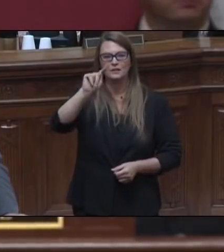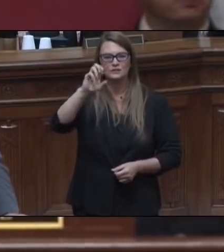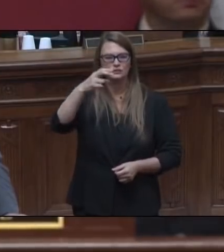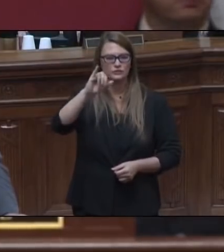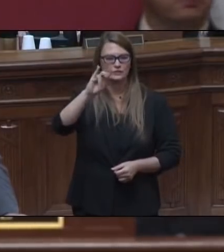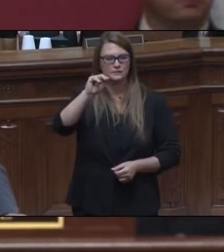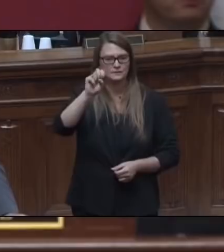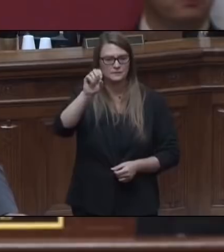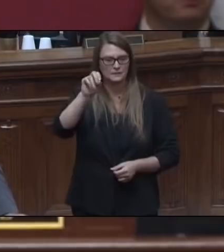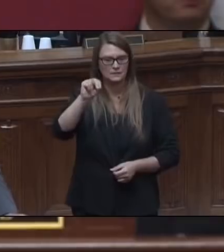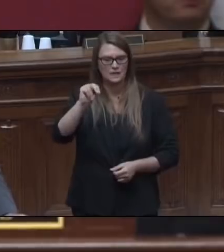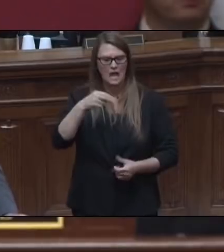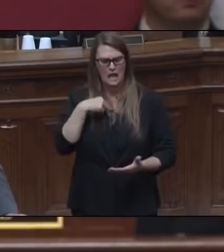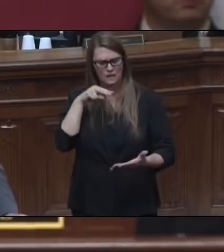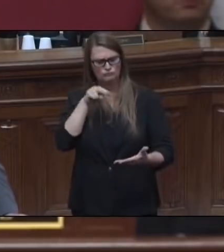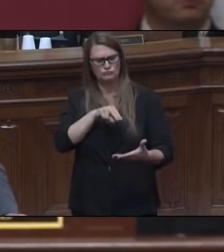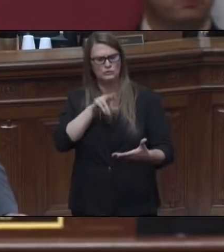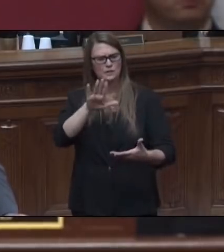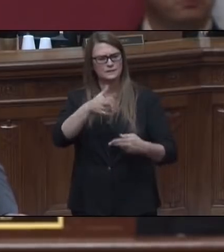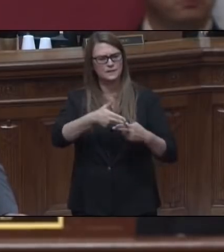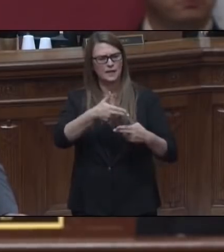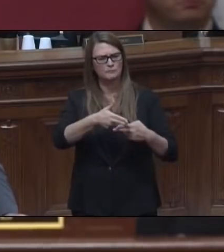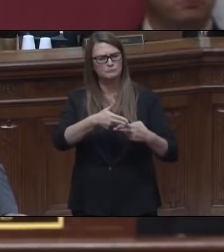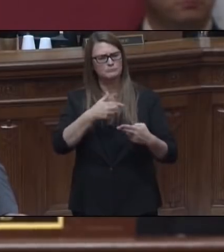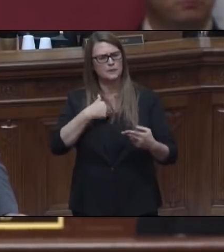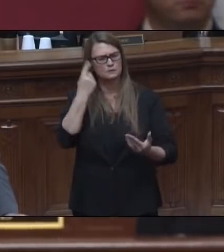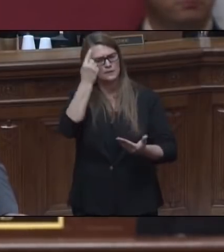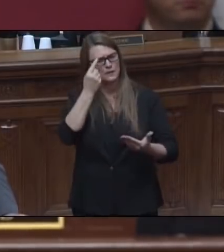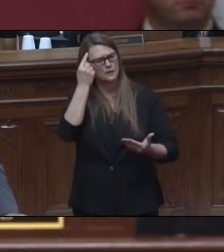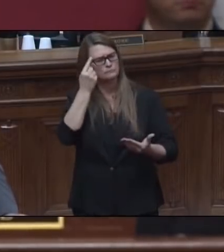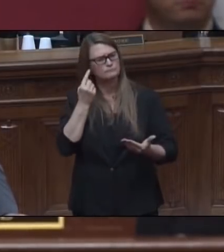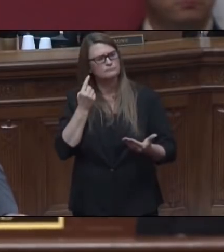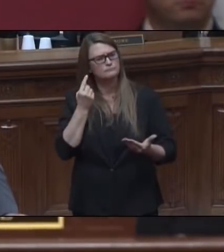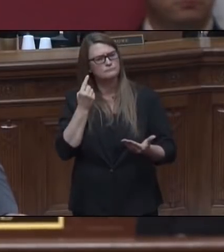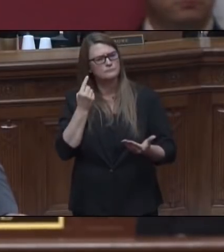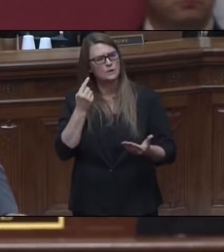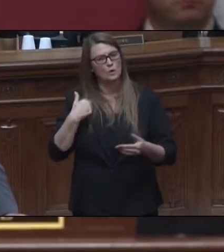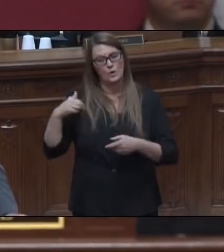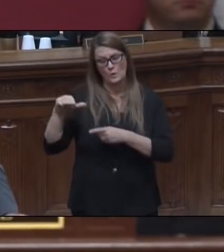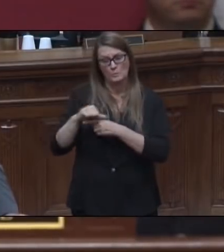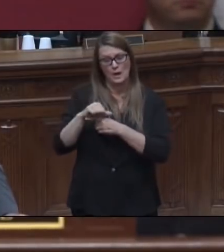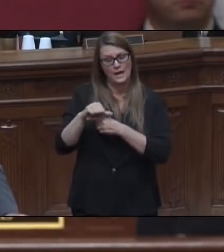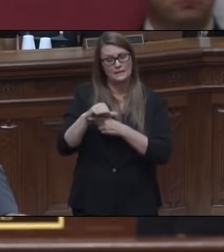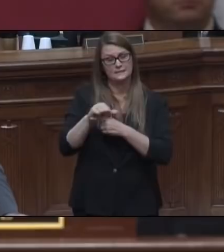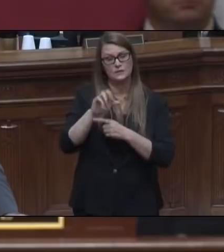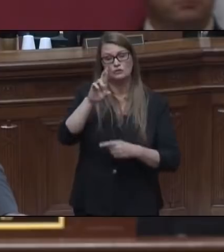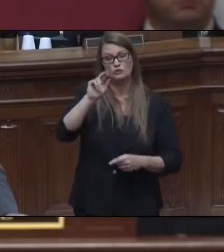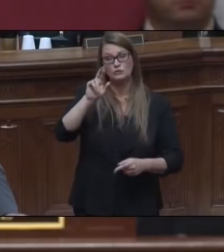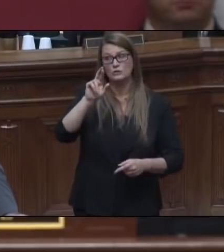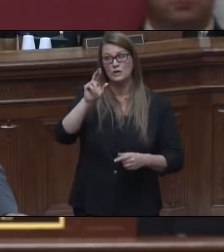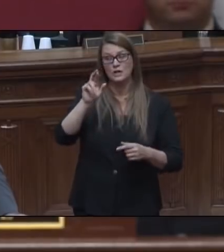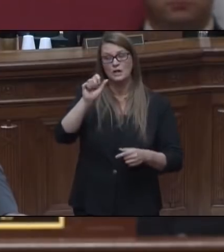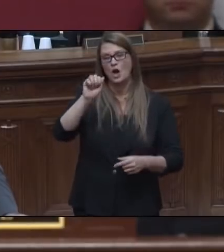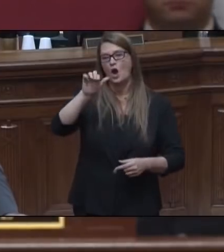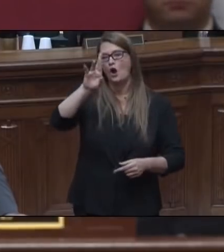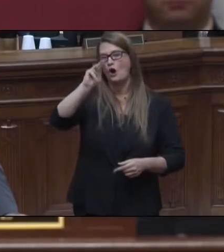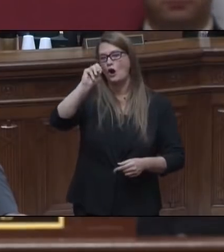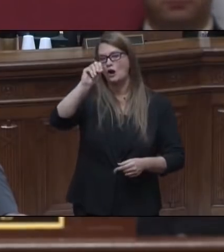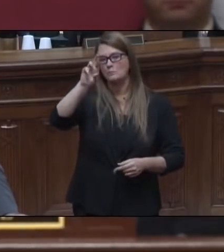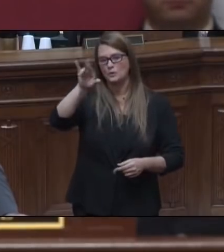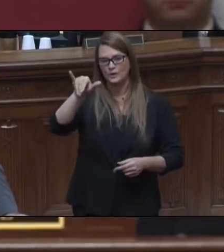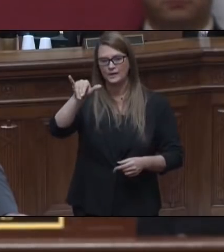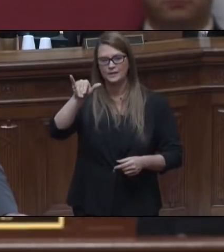I just looked at the name and I just think of this. We were practicing in the Raleigh County Armory. At that time, it was called the Armory. Now it's the Raleigh